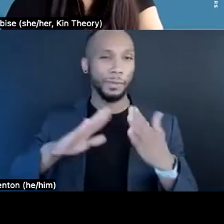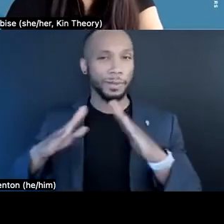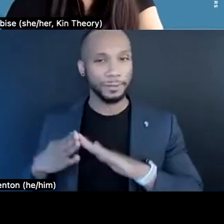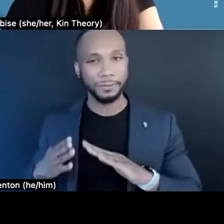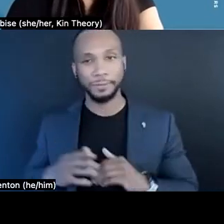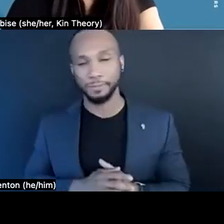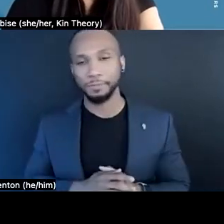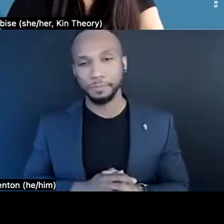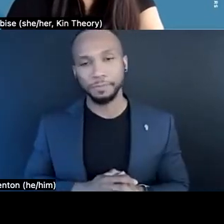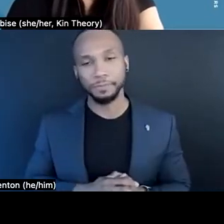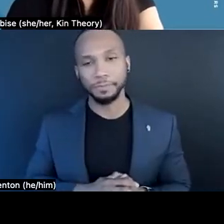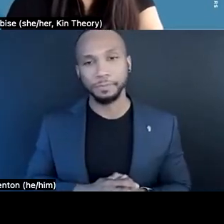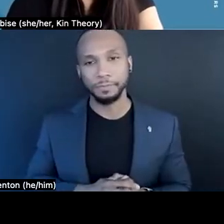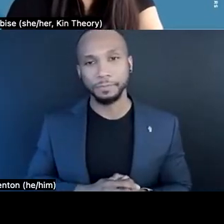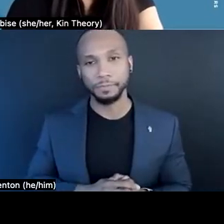como